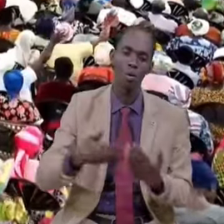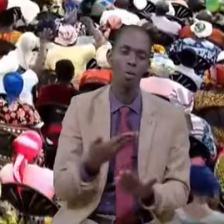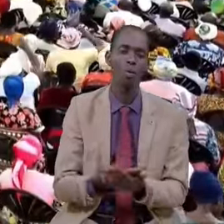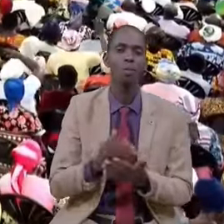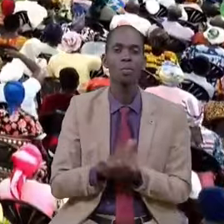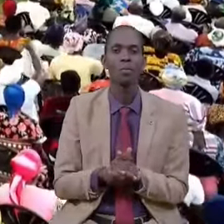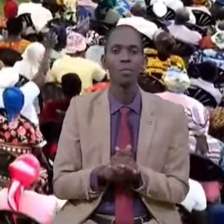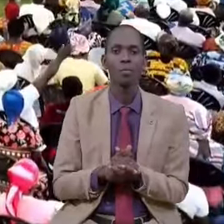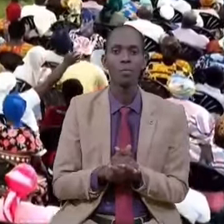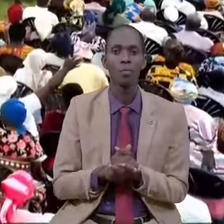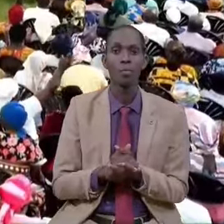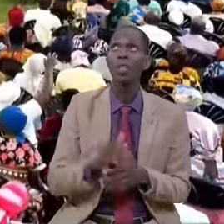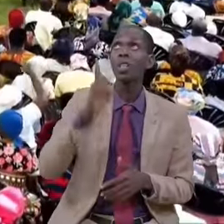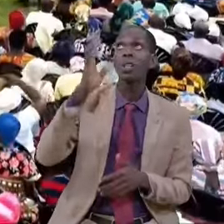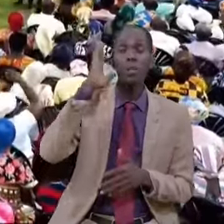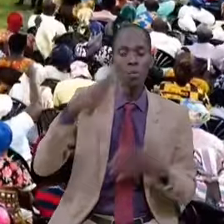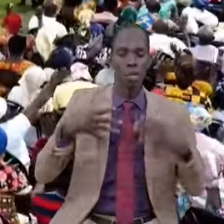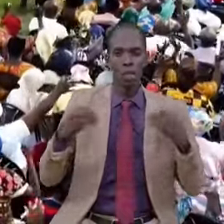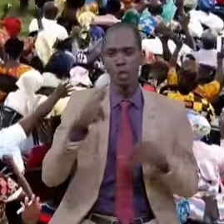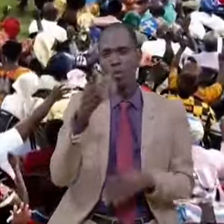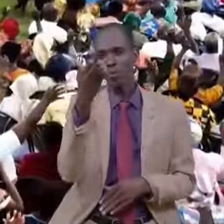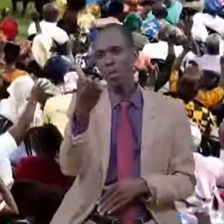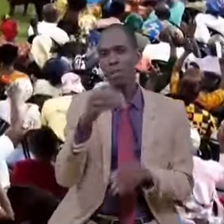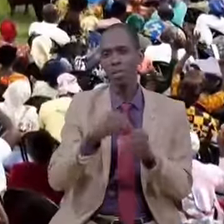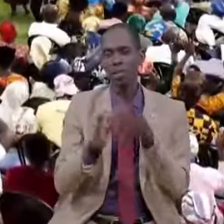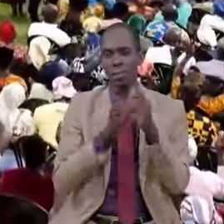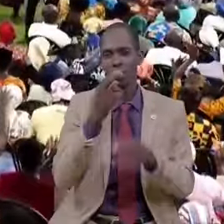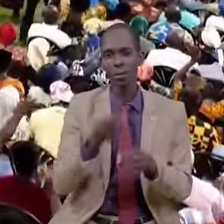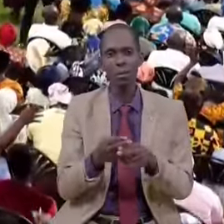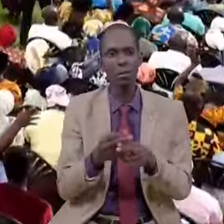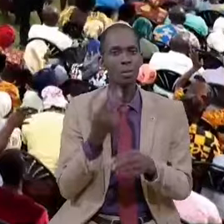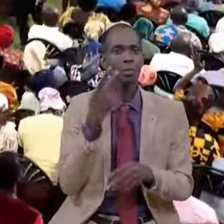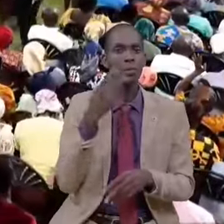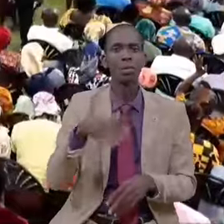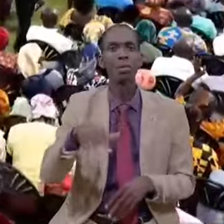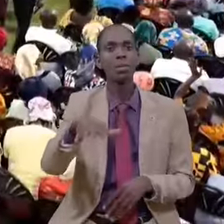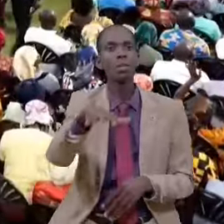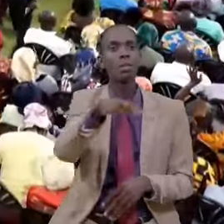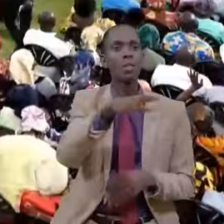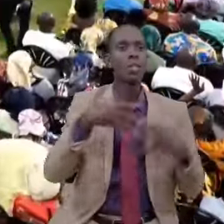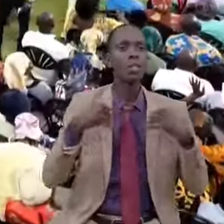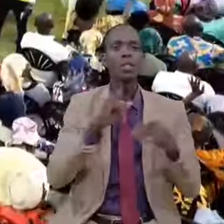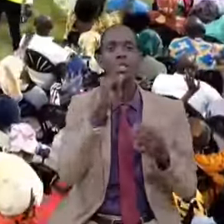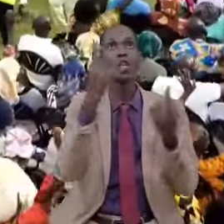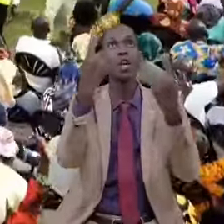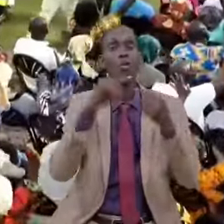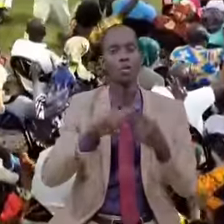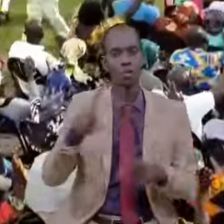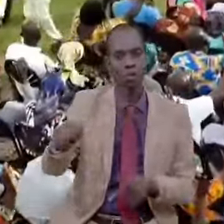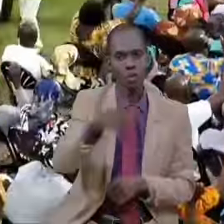tonight he'll heal you over there look at them over there healing is coming